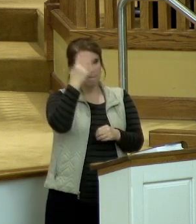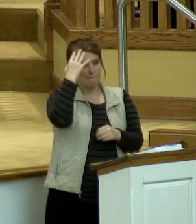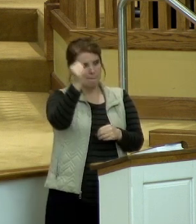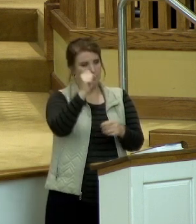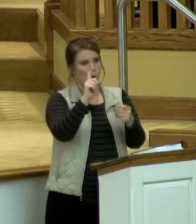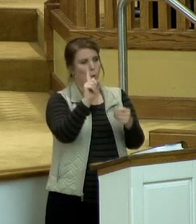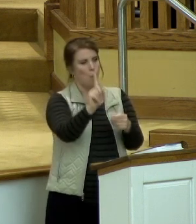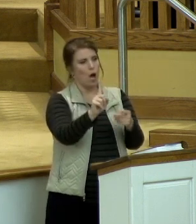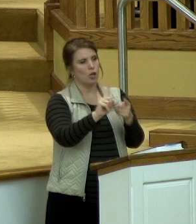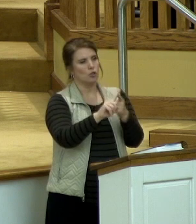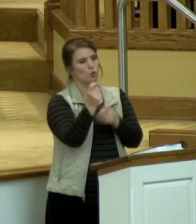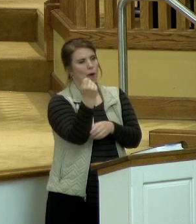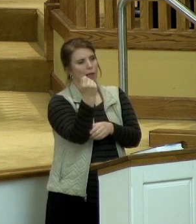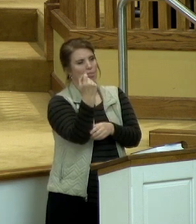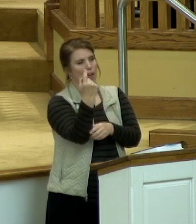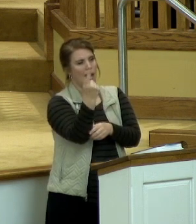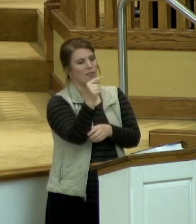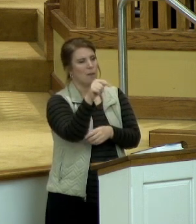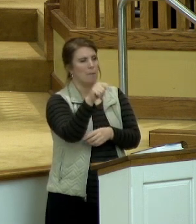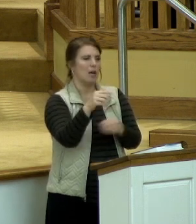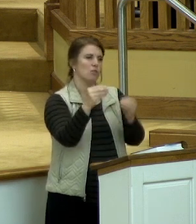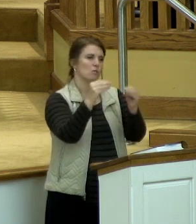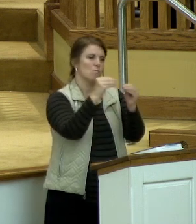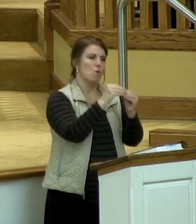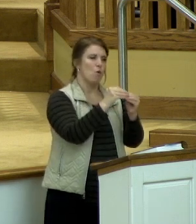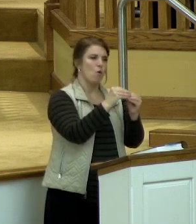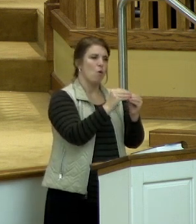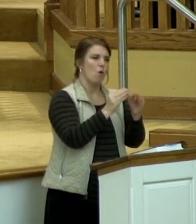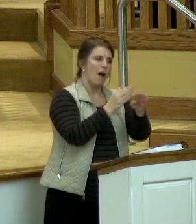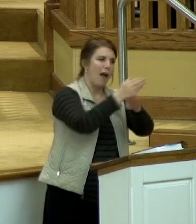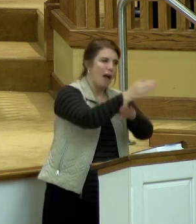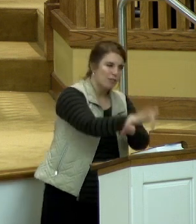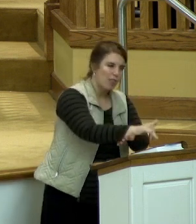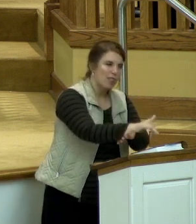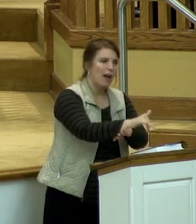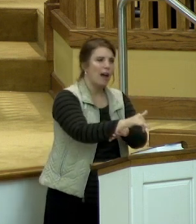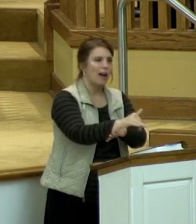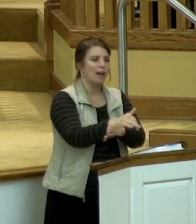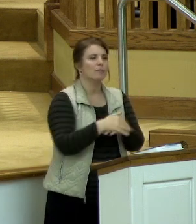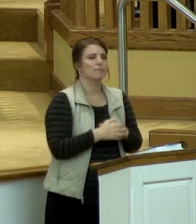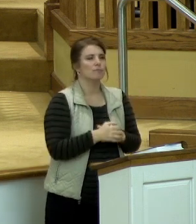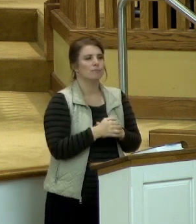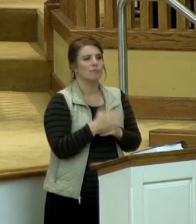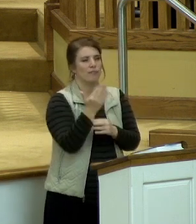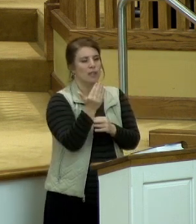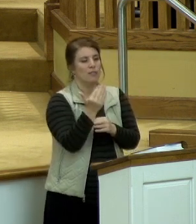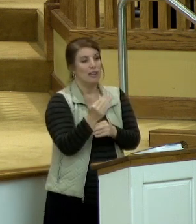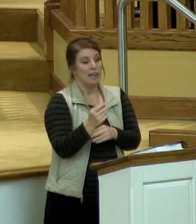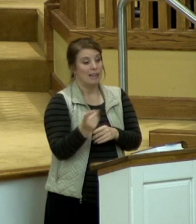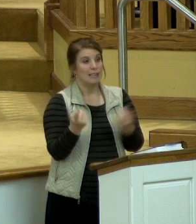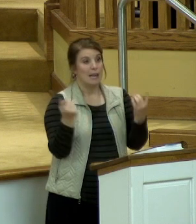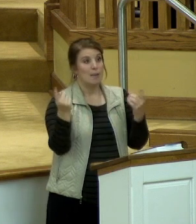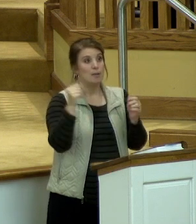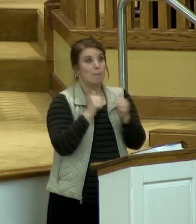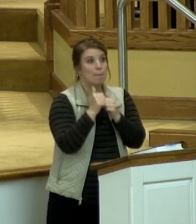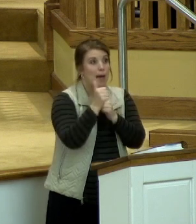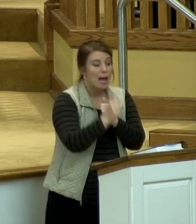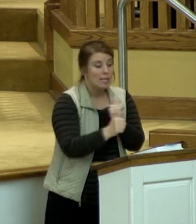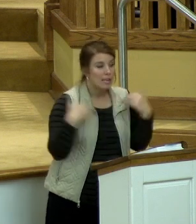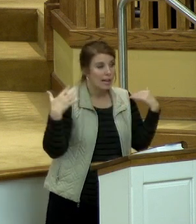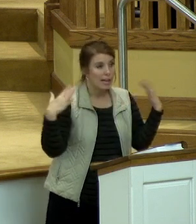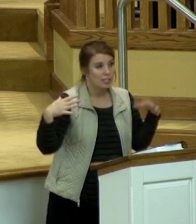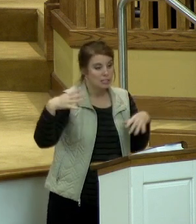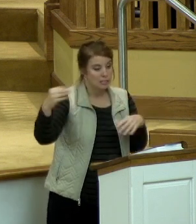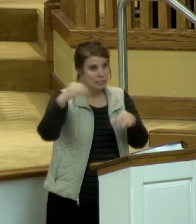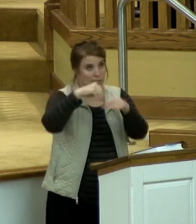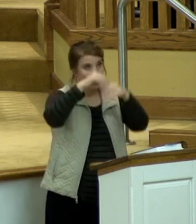through 11 down in there, but this is more into the after the witnessing of the baby. Look at this, verse 15. And it came to pass, as the angels were gone away from them